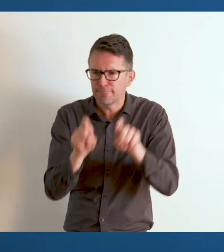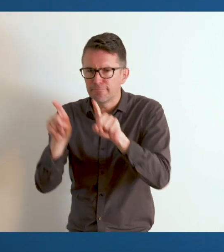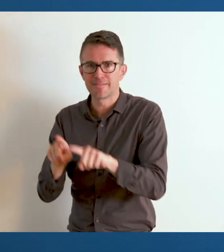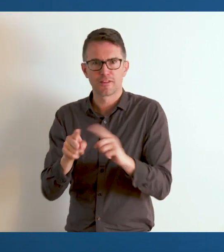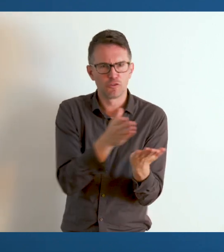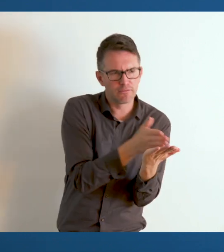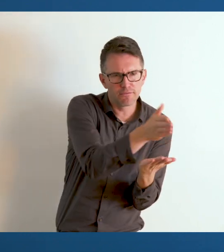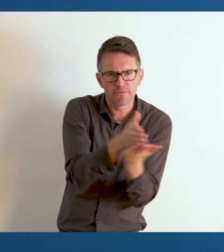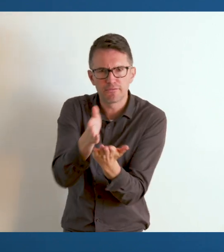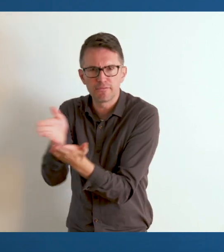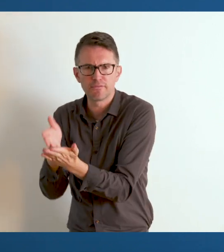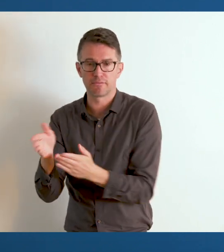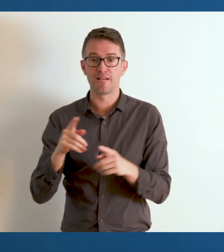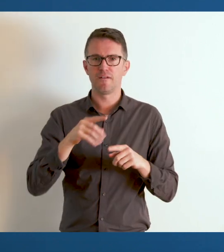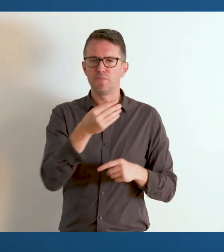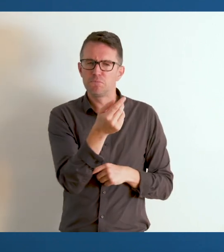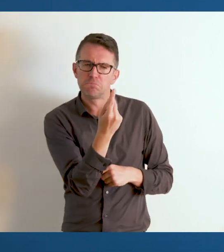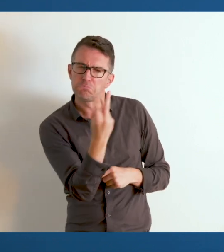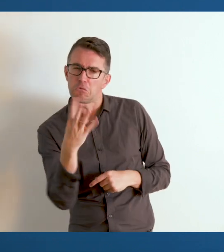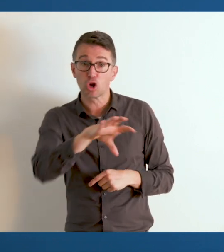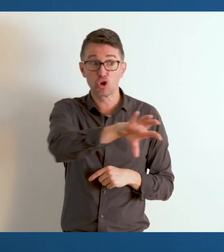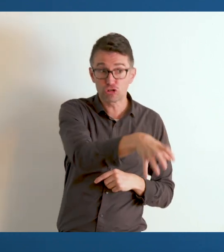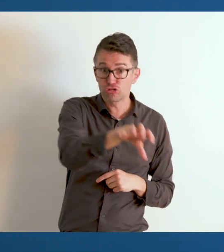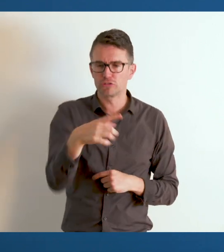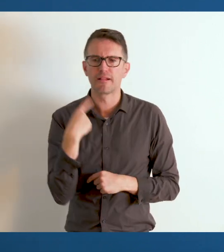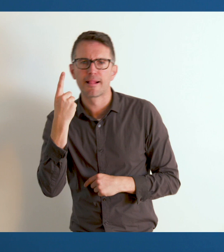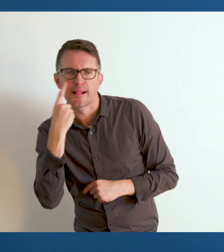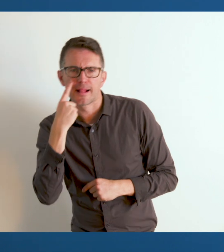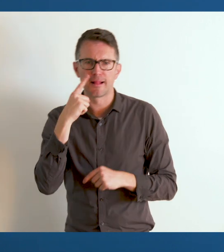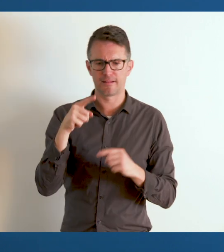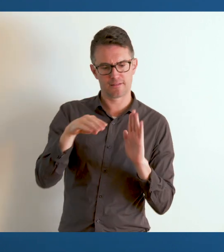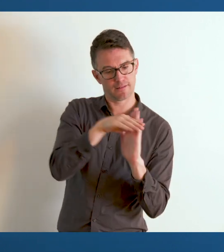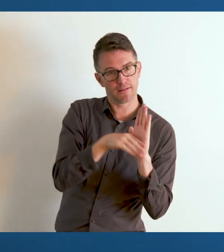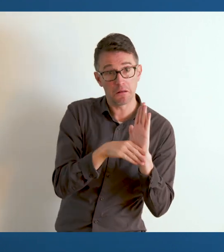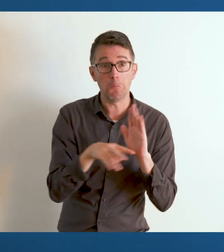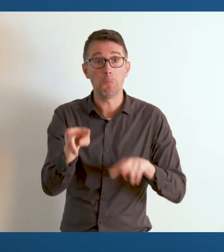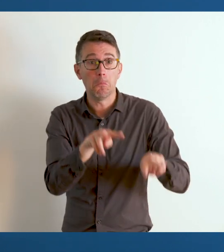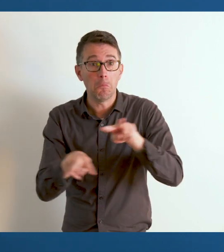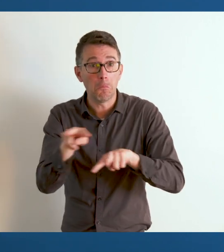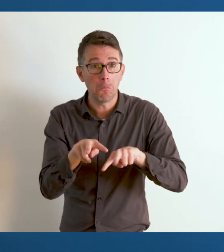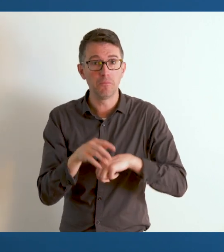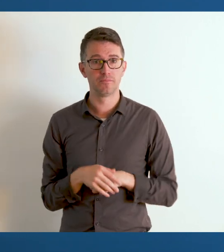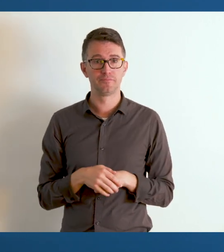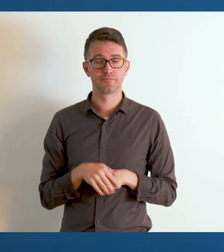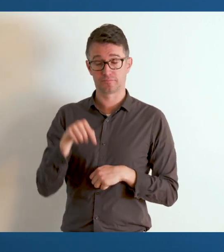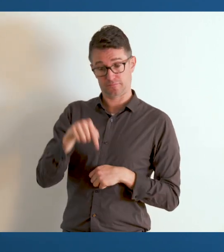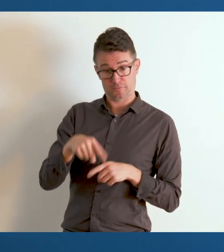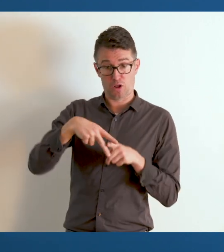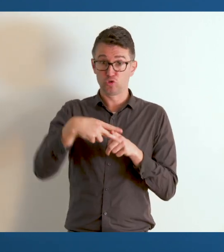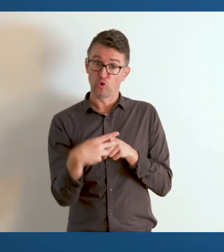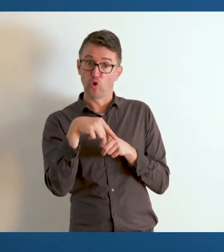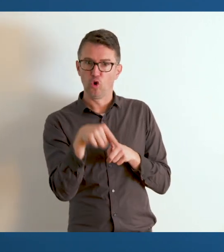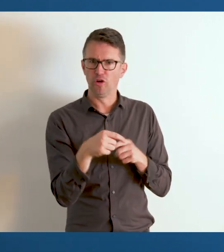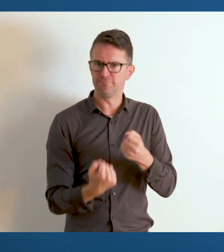meaningful, and internationally comparable data that have been used by a growing number of countries. These tools can be